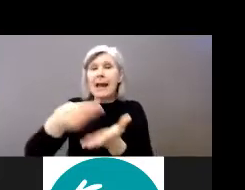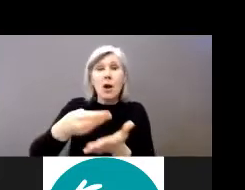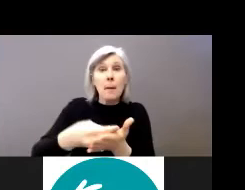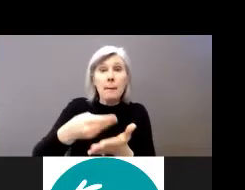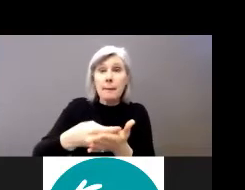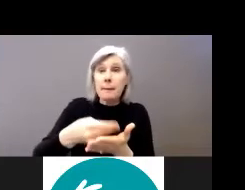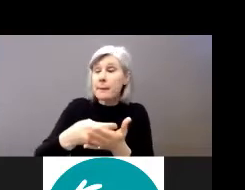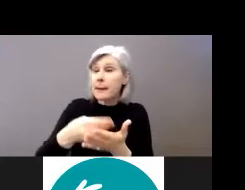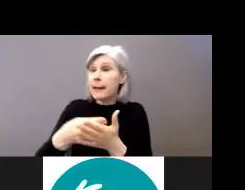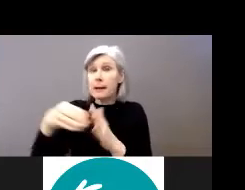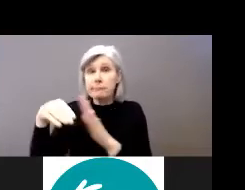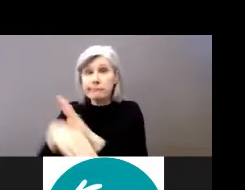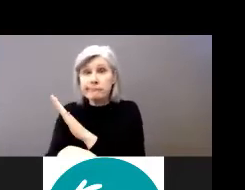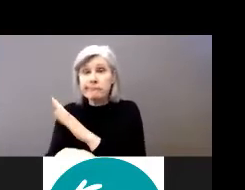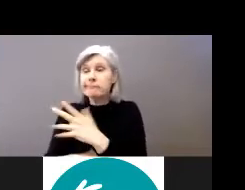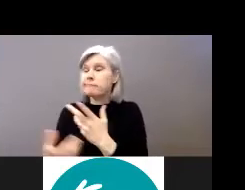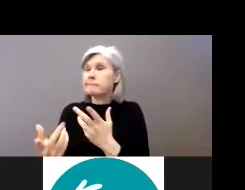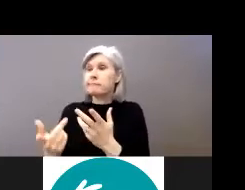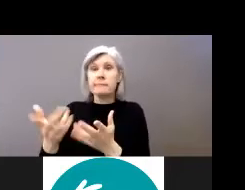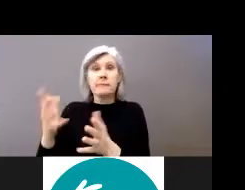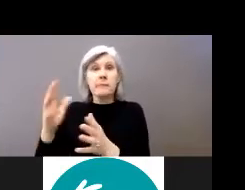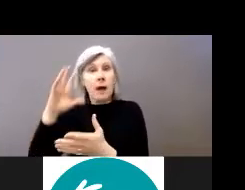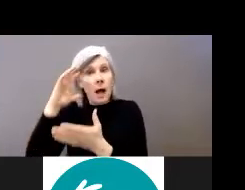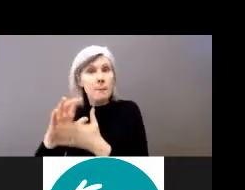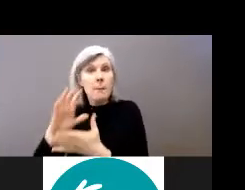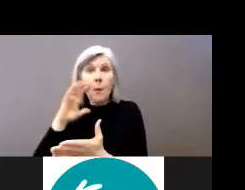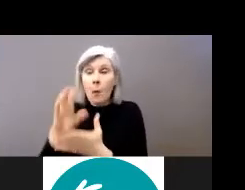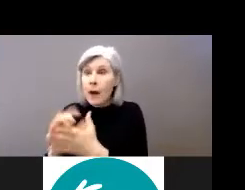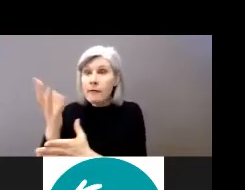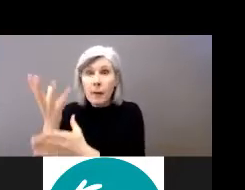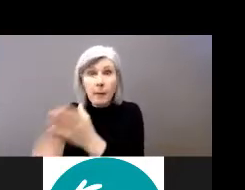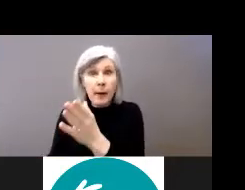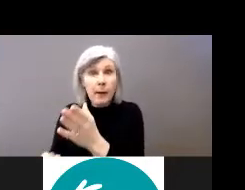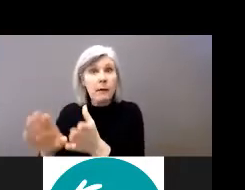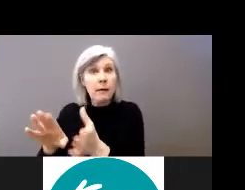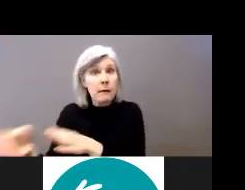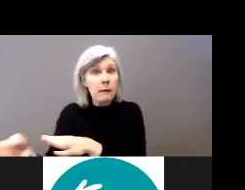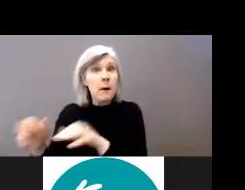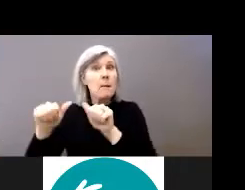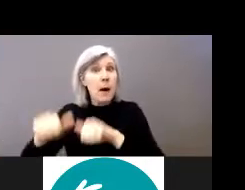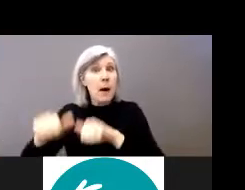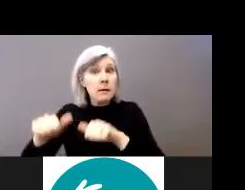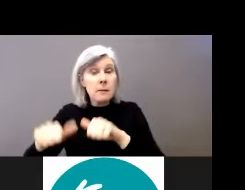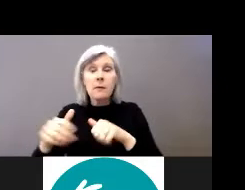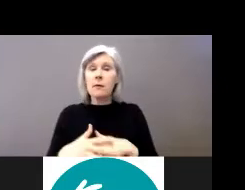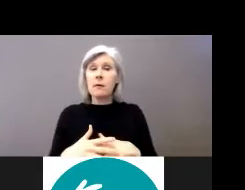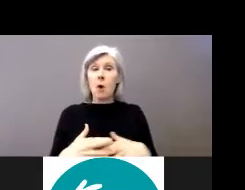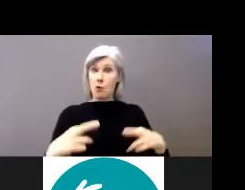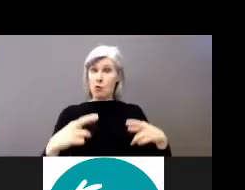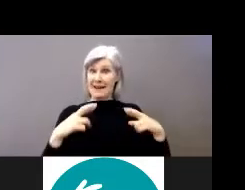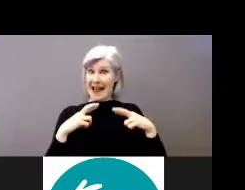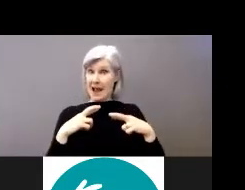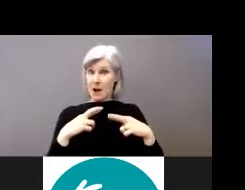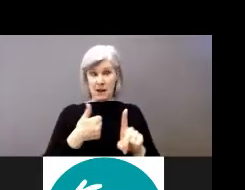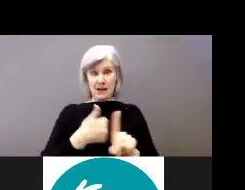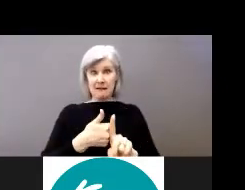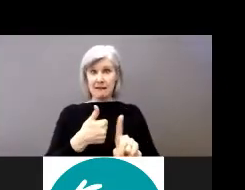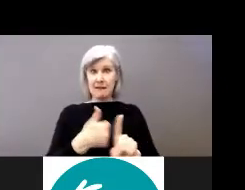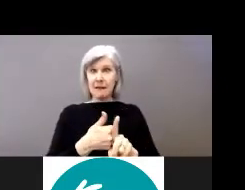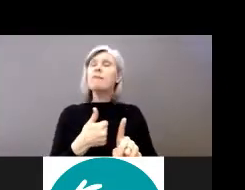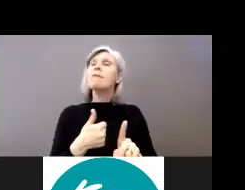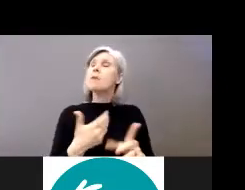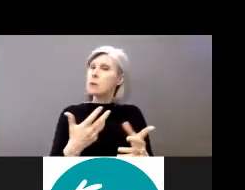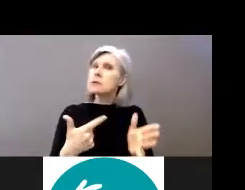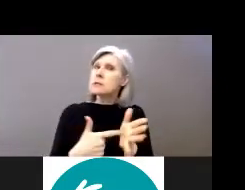family members, and retirement is also, or can be, a major stressor, although it's lower down on the list